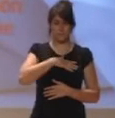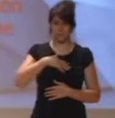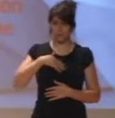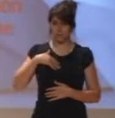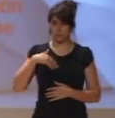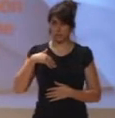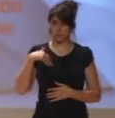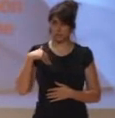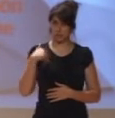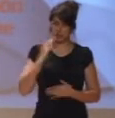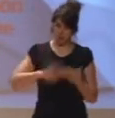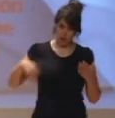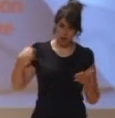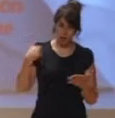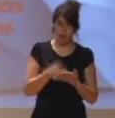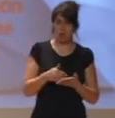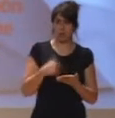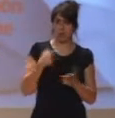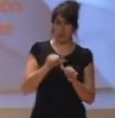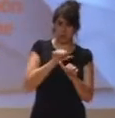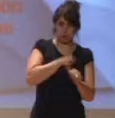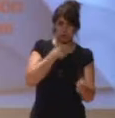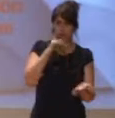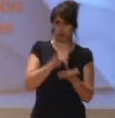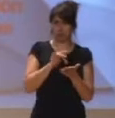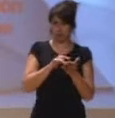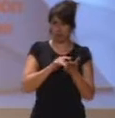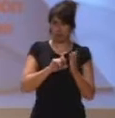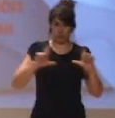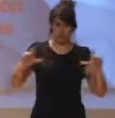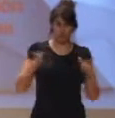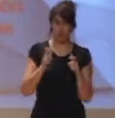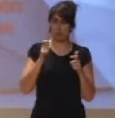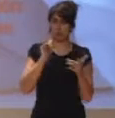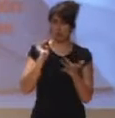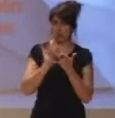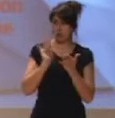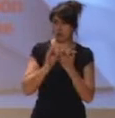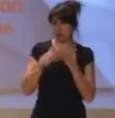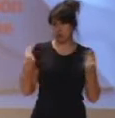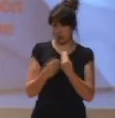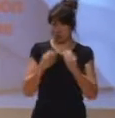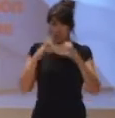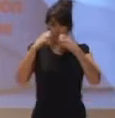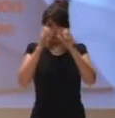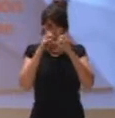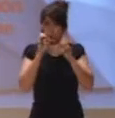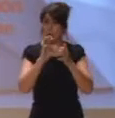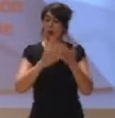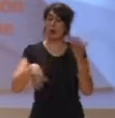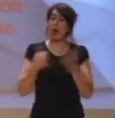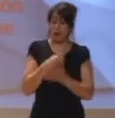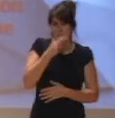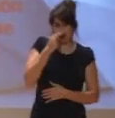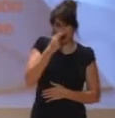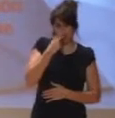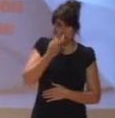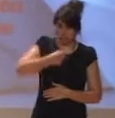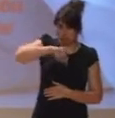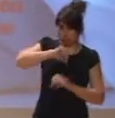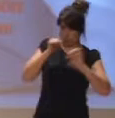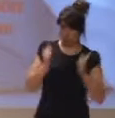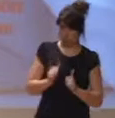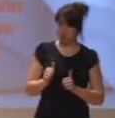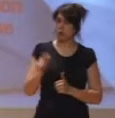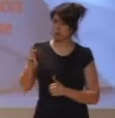open. We even had contacts and a meeting with Google among who became